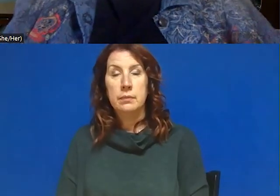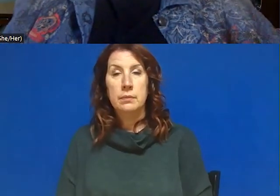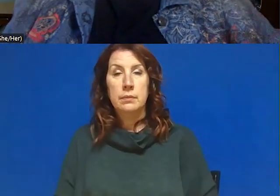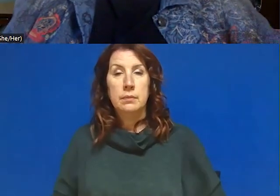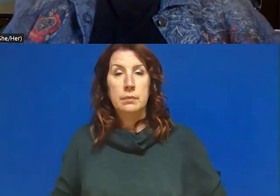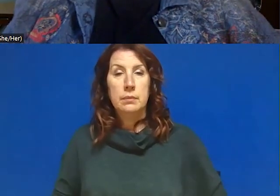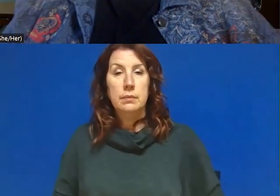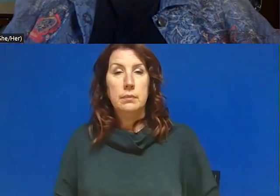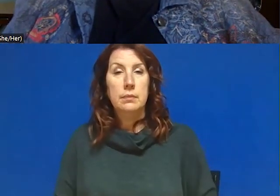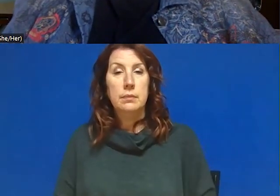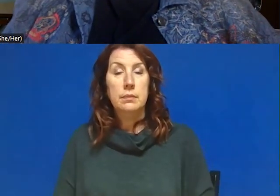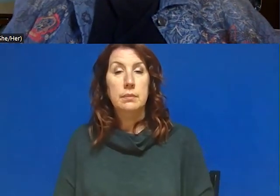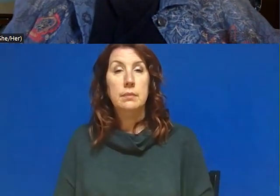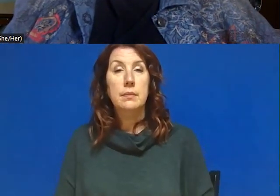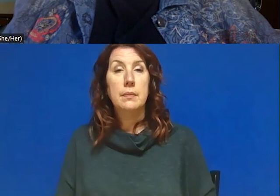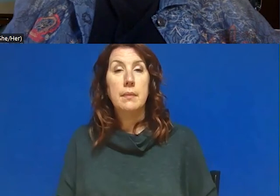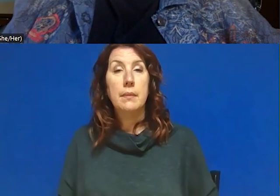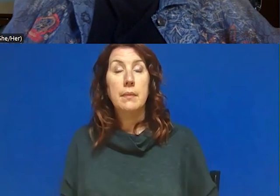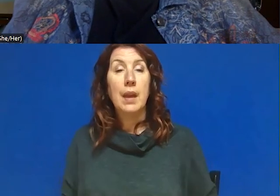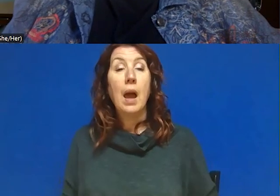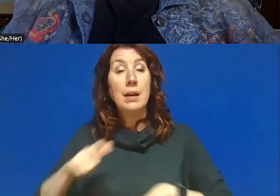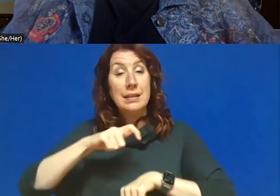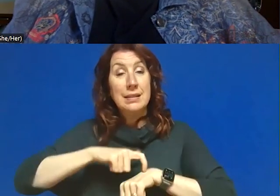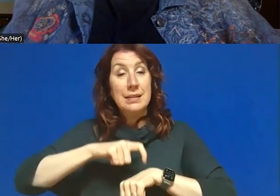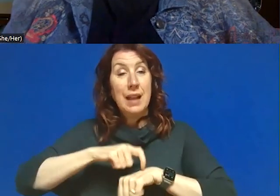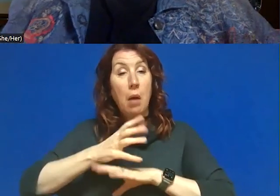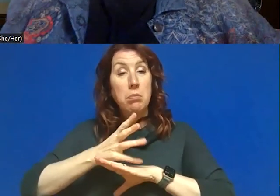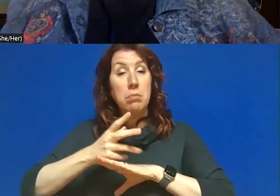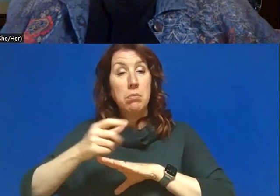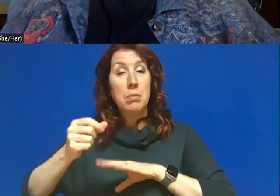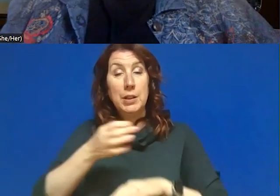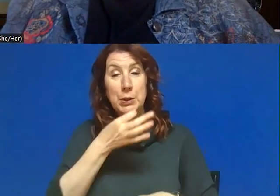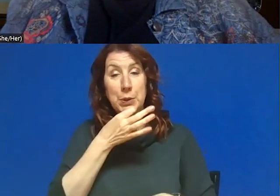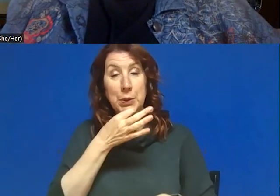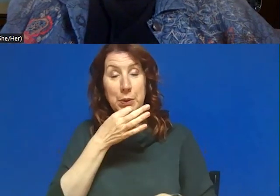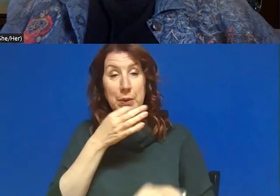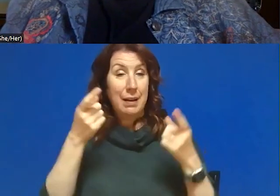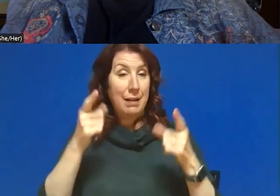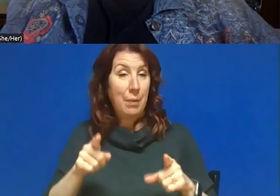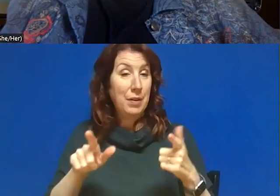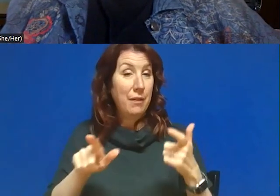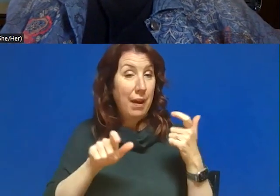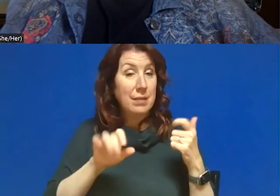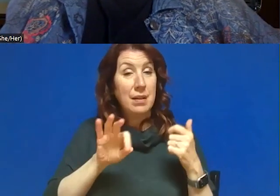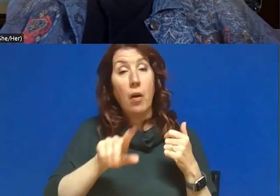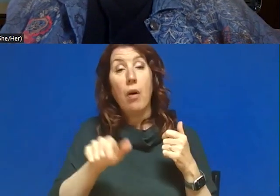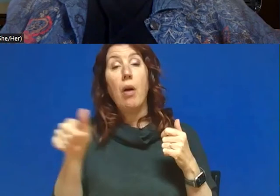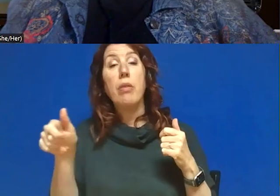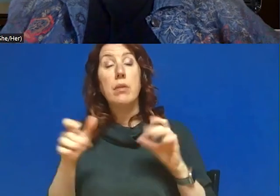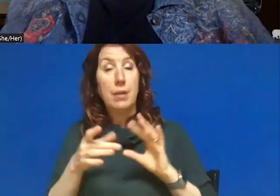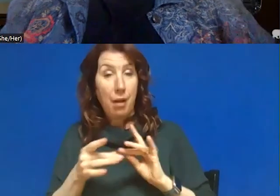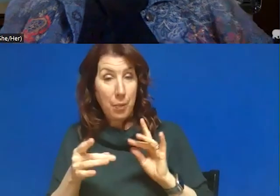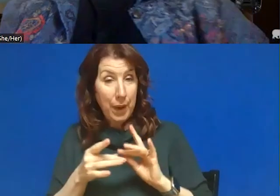And I'm stalling to see, because we're going to run out of time soon and it goes fast. If there's any other comments or anyone